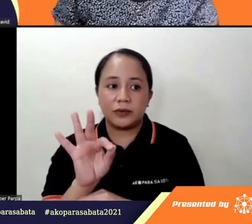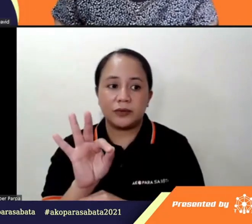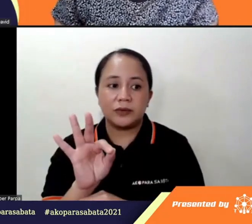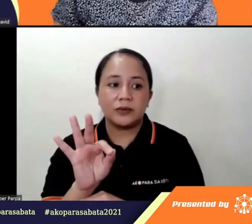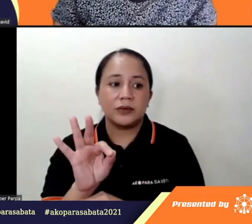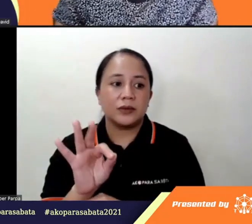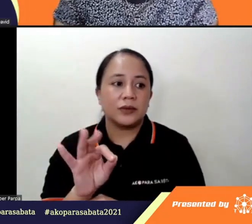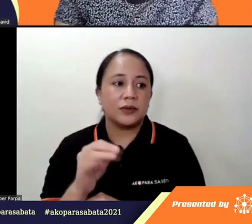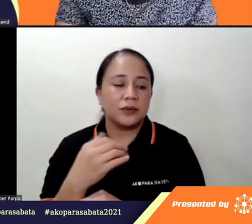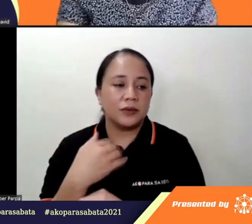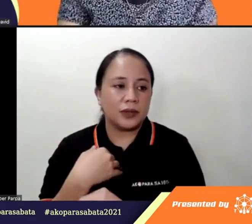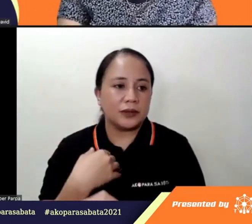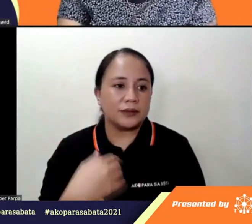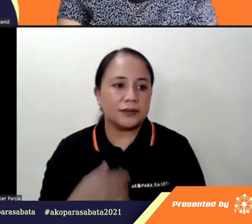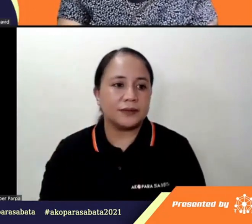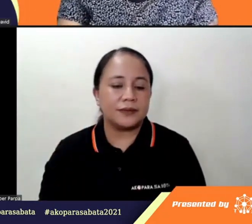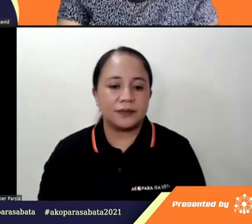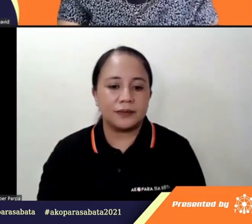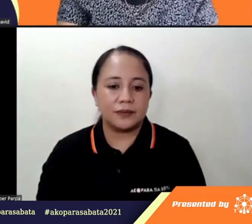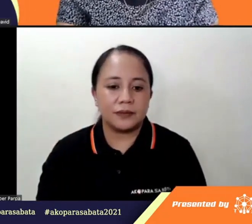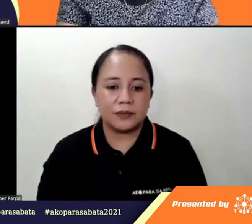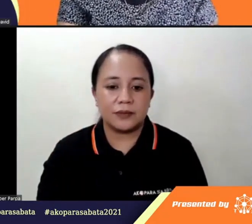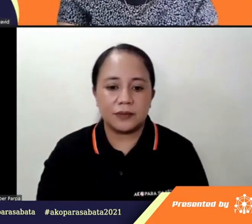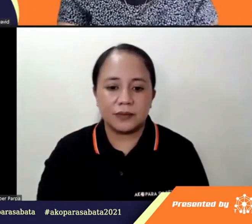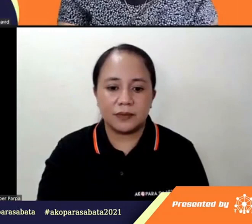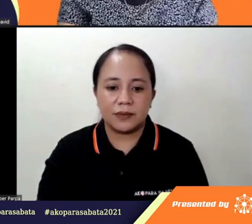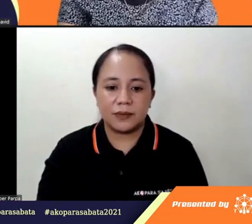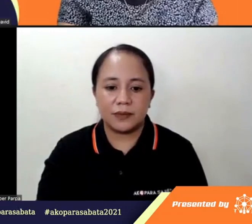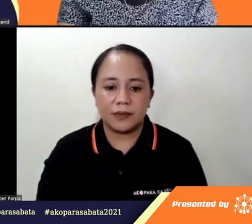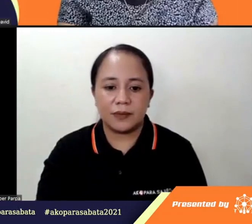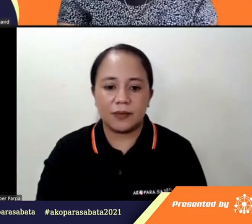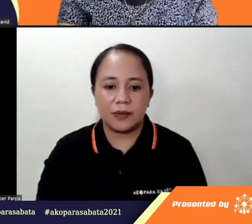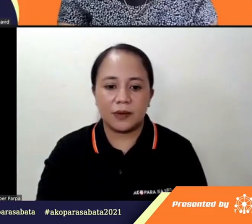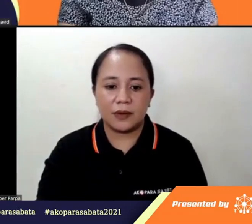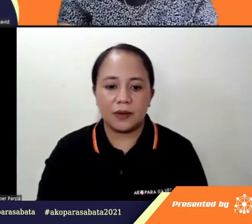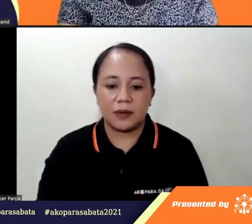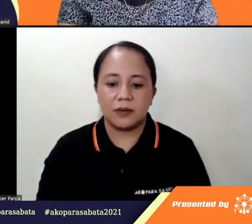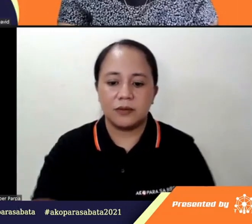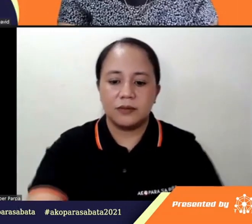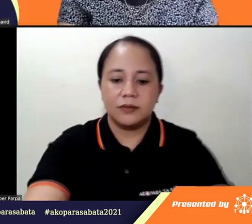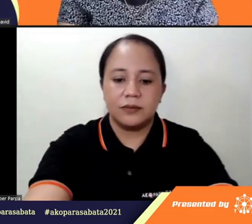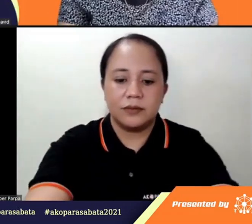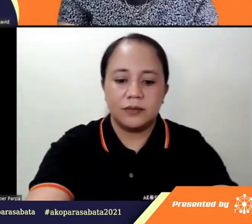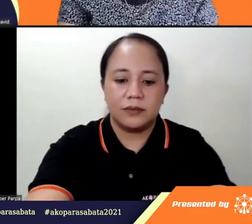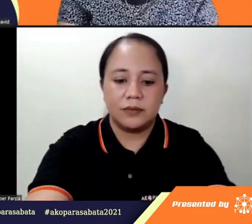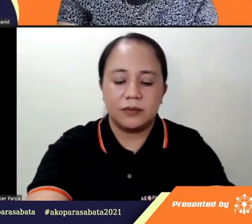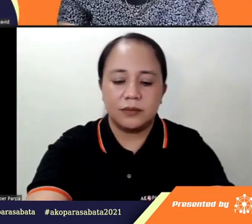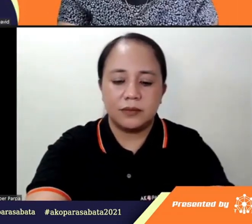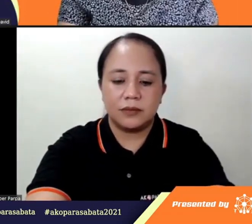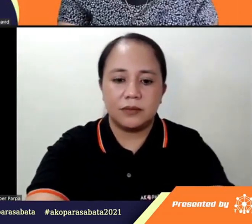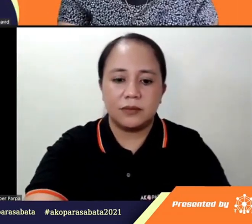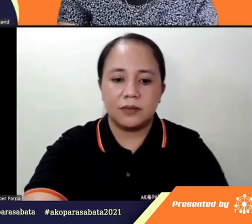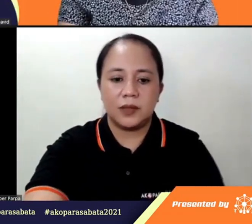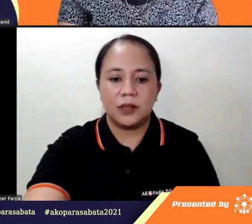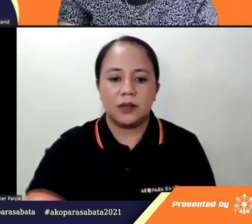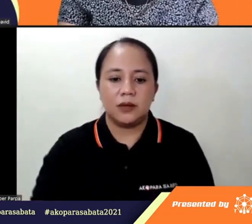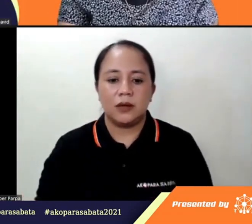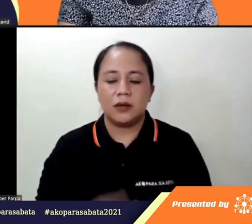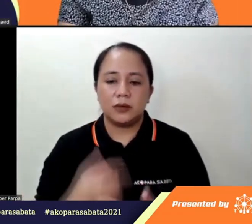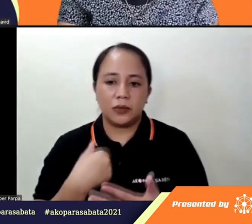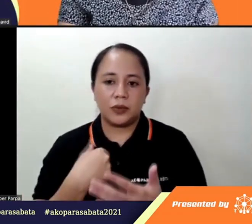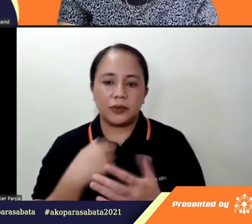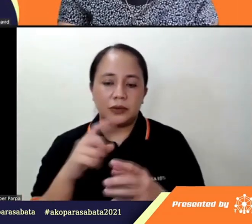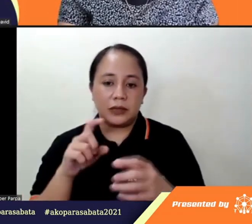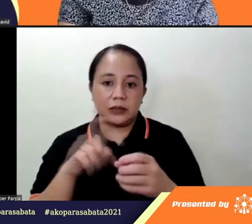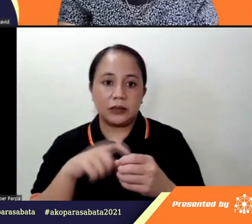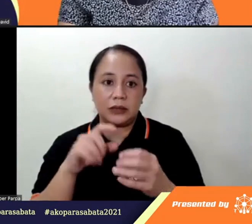na those with that just by Instagram exposure to Instagram